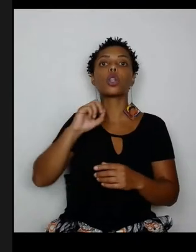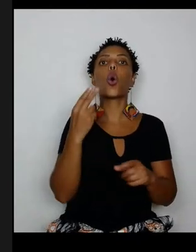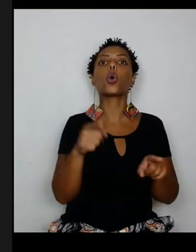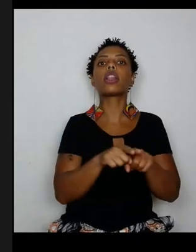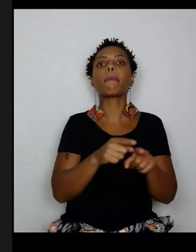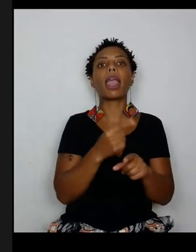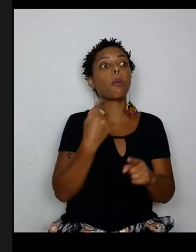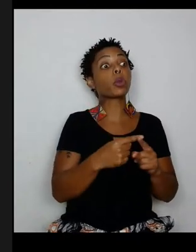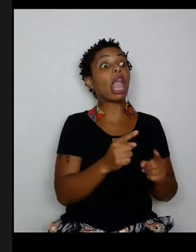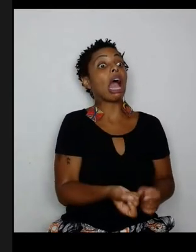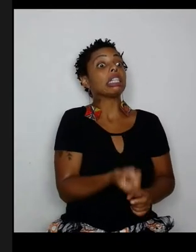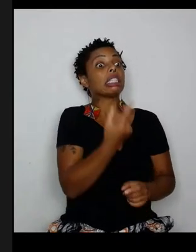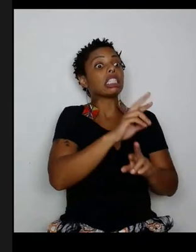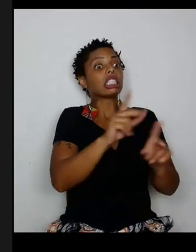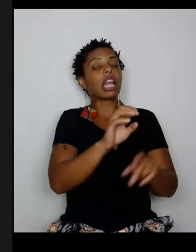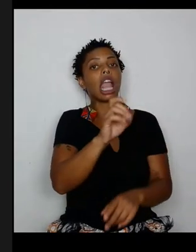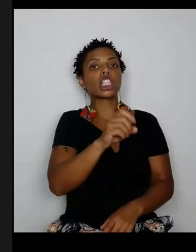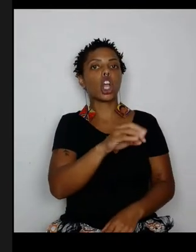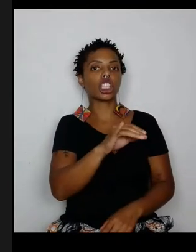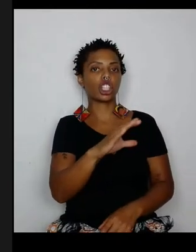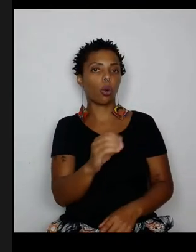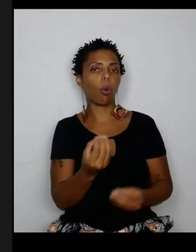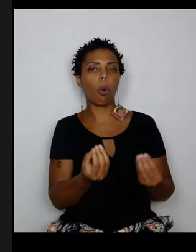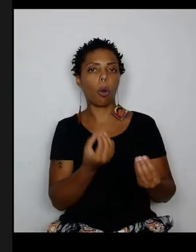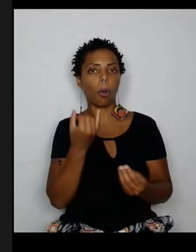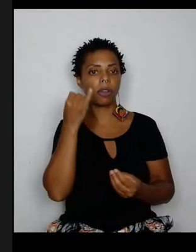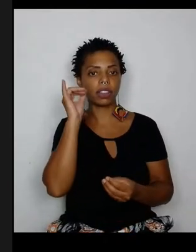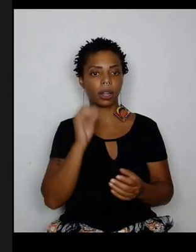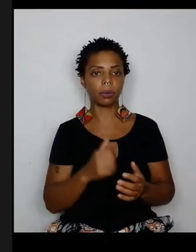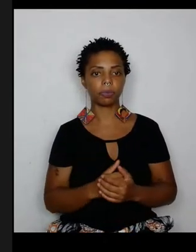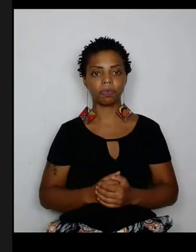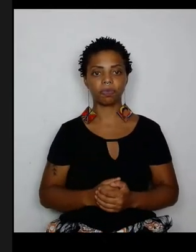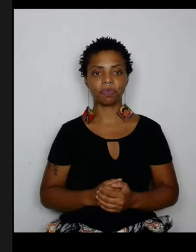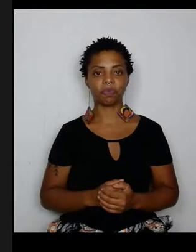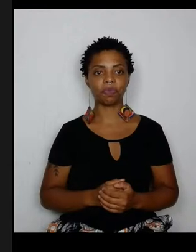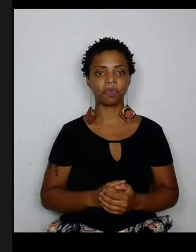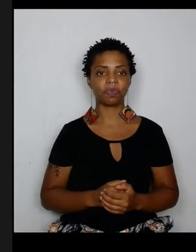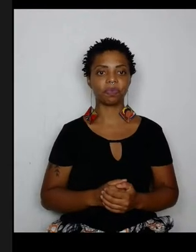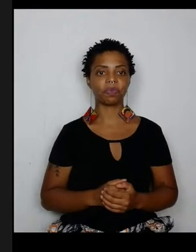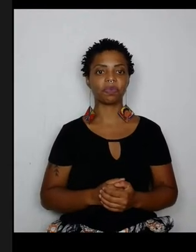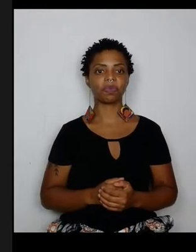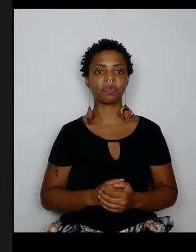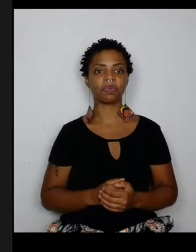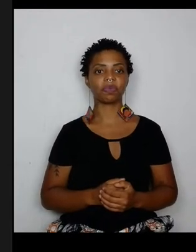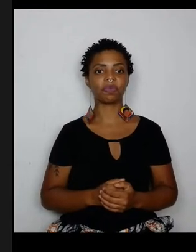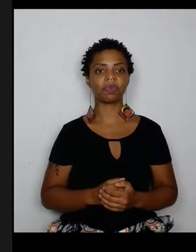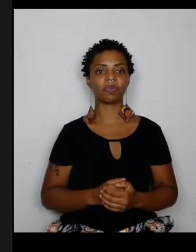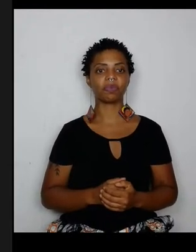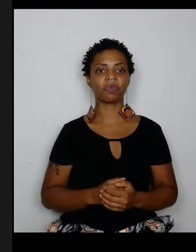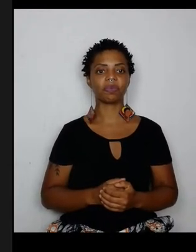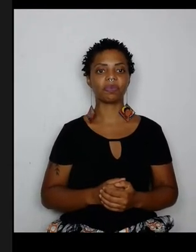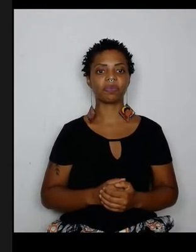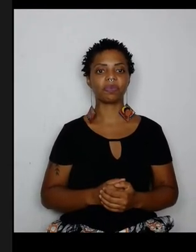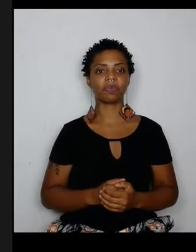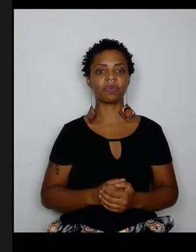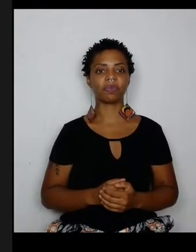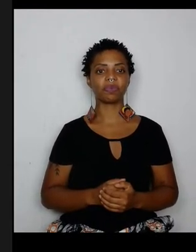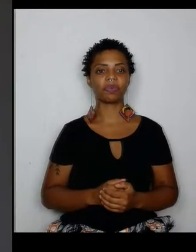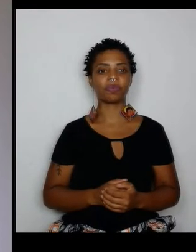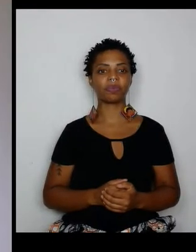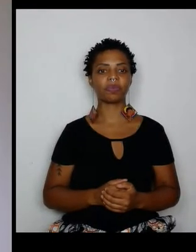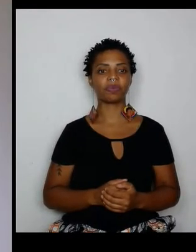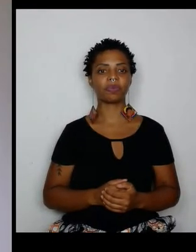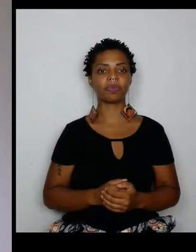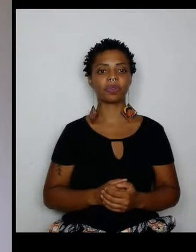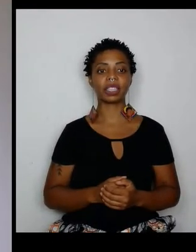um i i just thought i'd note that i'm actually someone tomorrow my mom's from samoa so i'm don't i'm not white as such